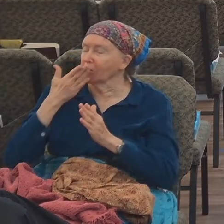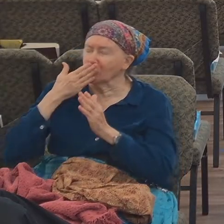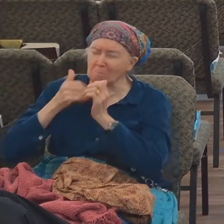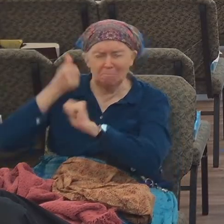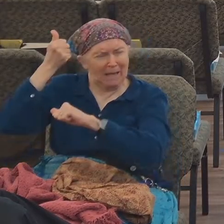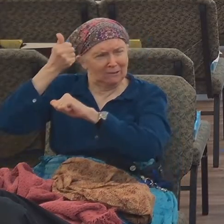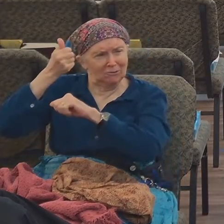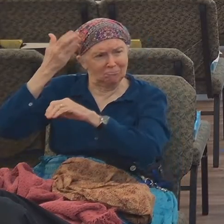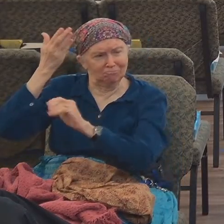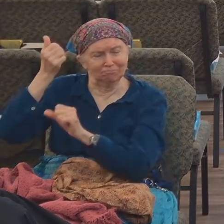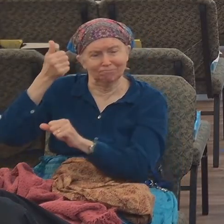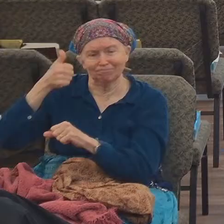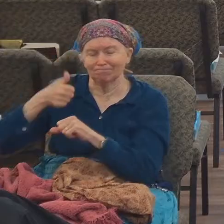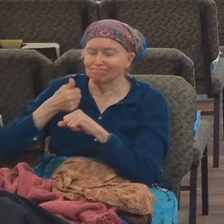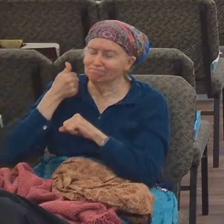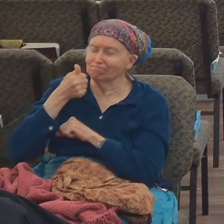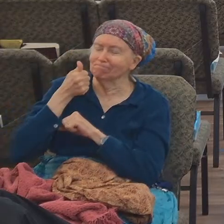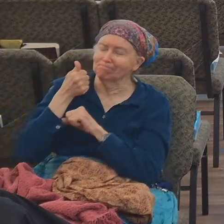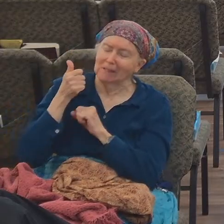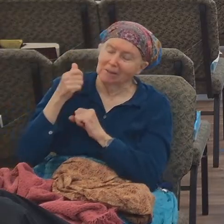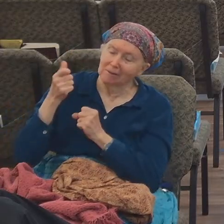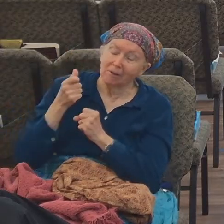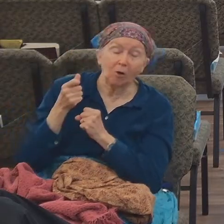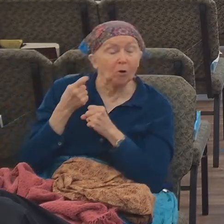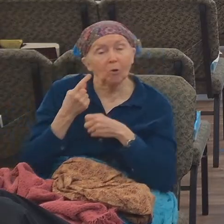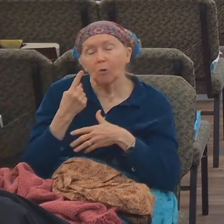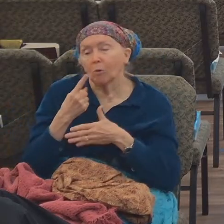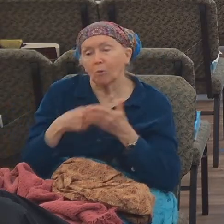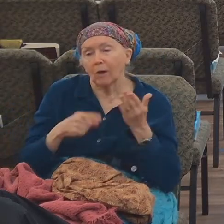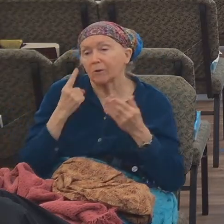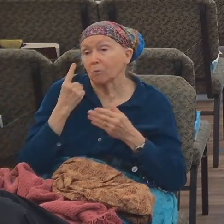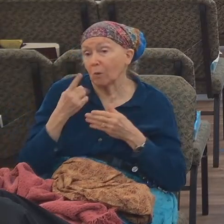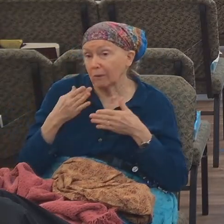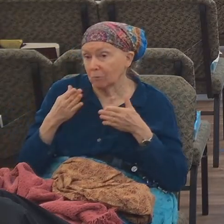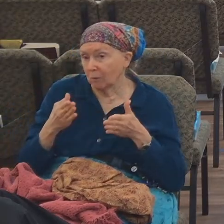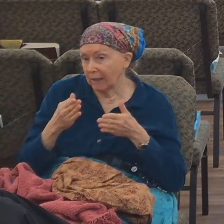What would be one of the ways in which a person's